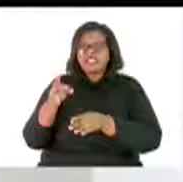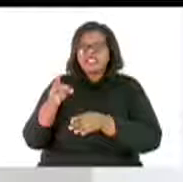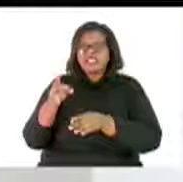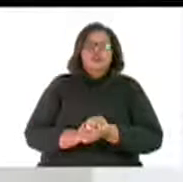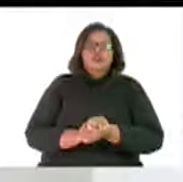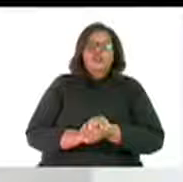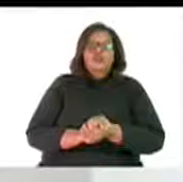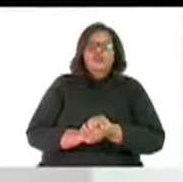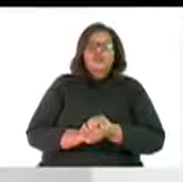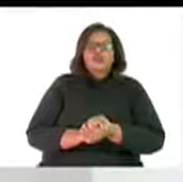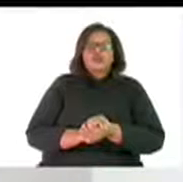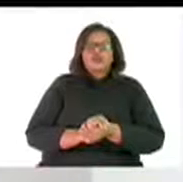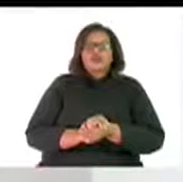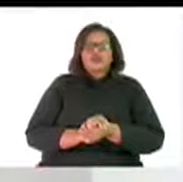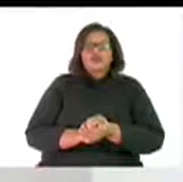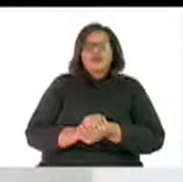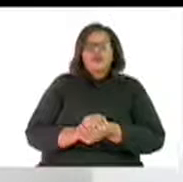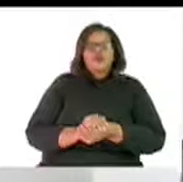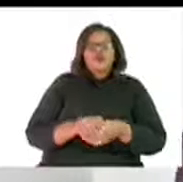So the common